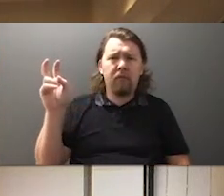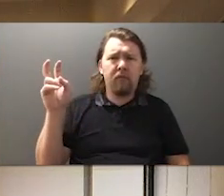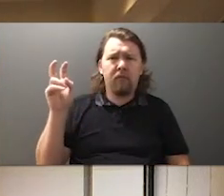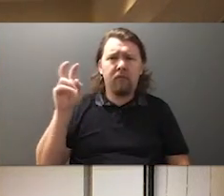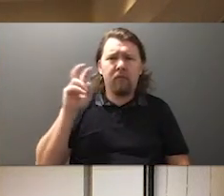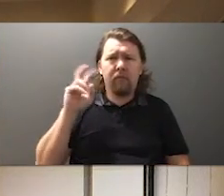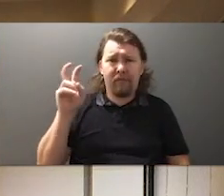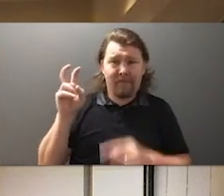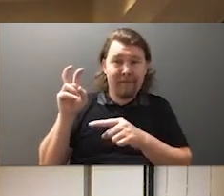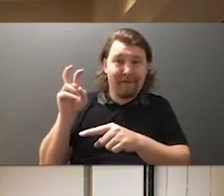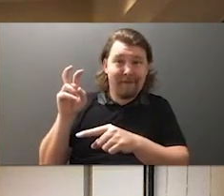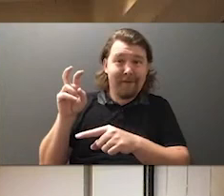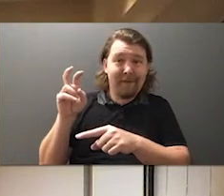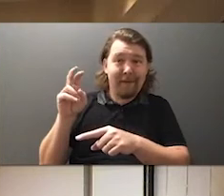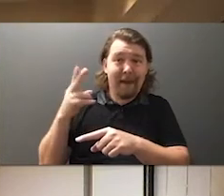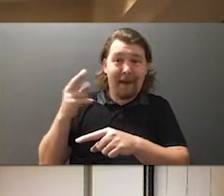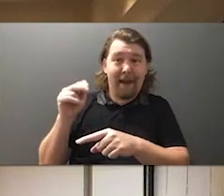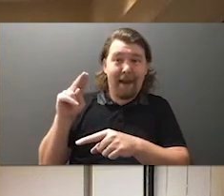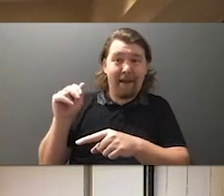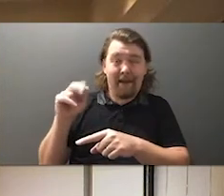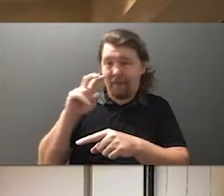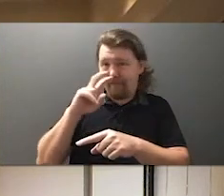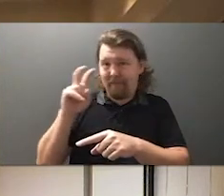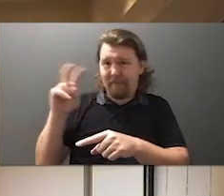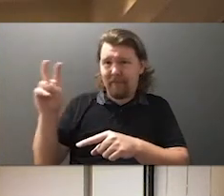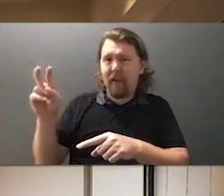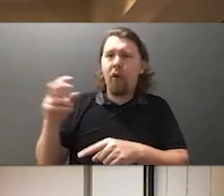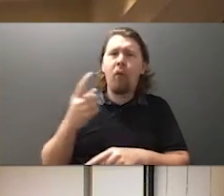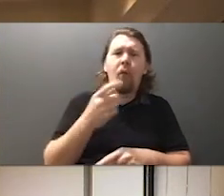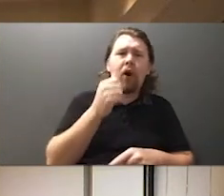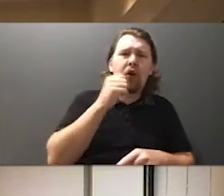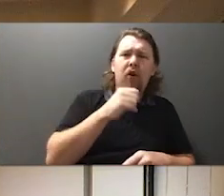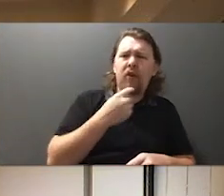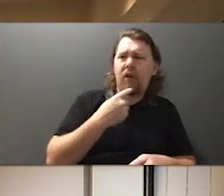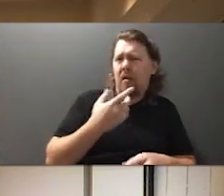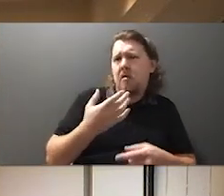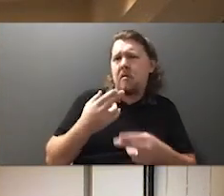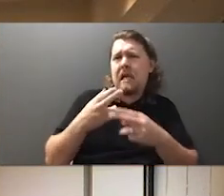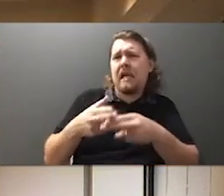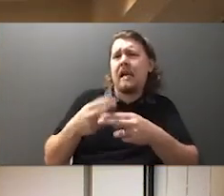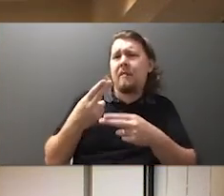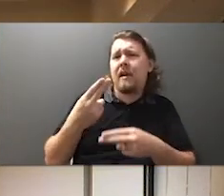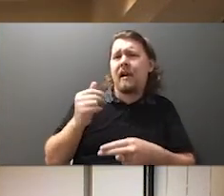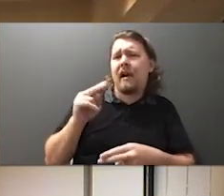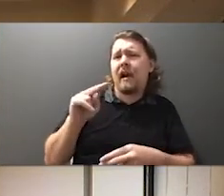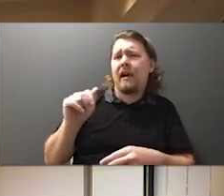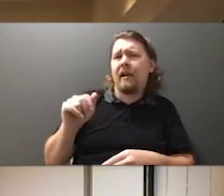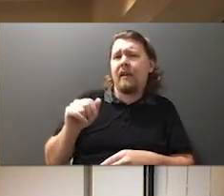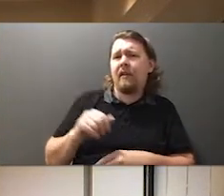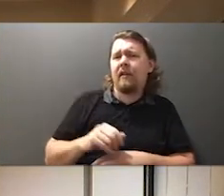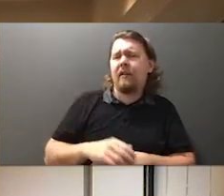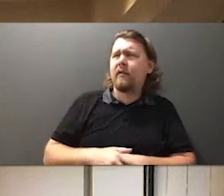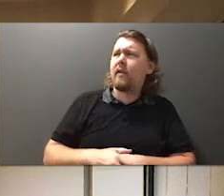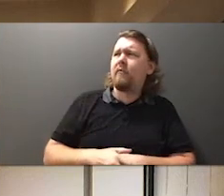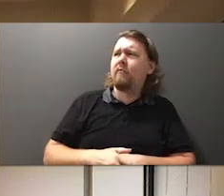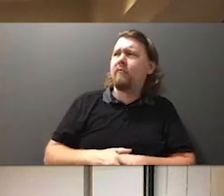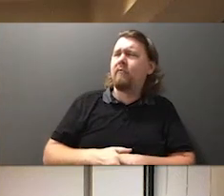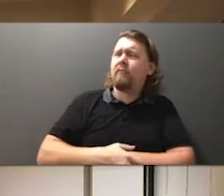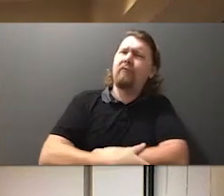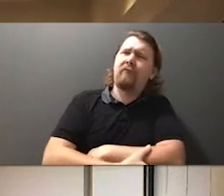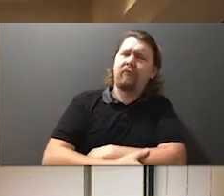and she was snoring. And one of the girls said, well, let's name it Hannah. And I was like,